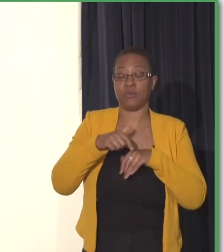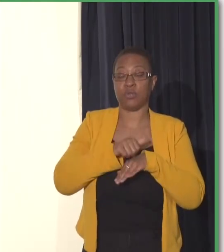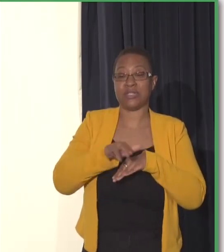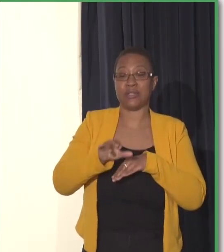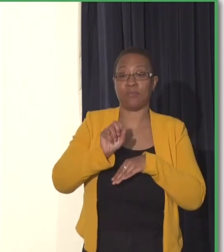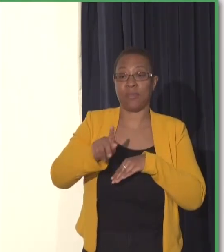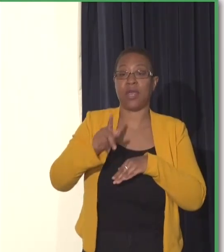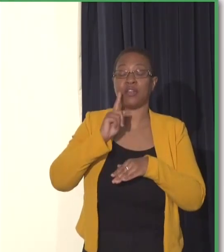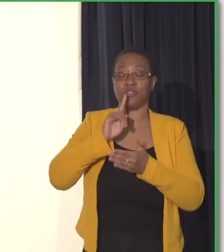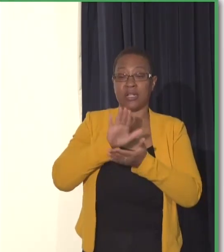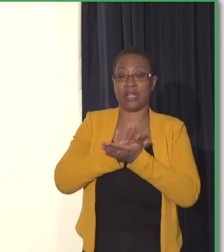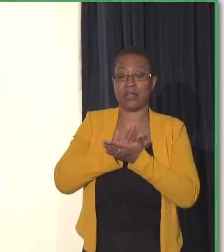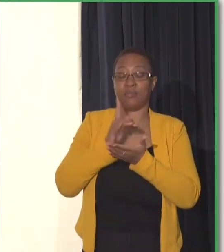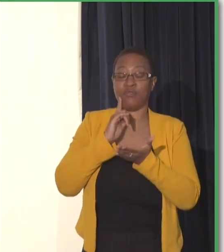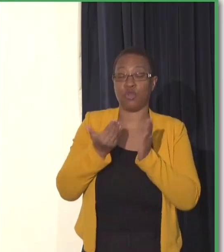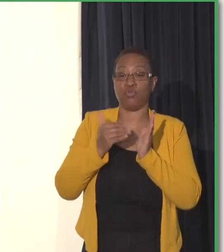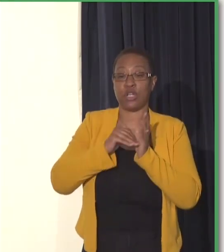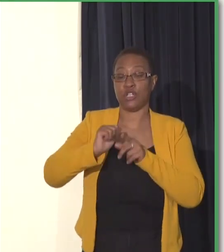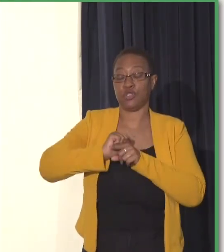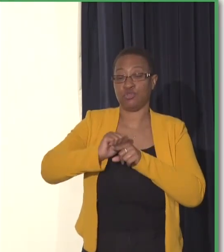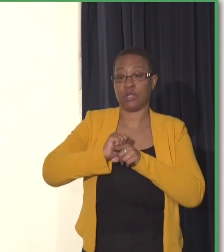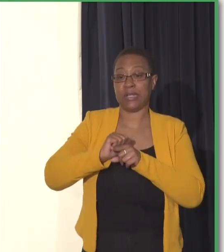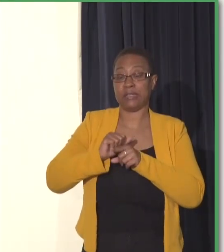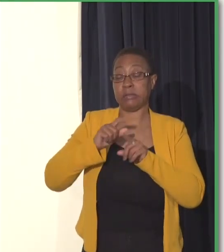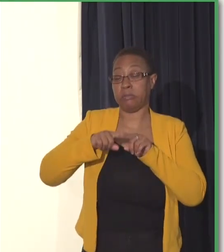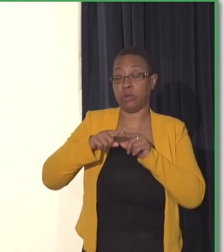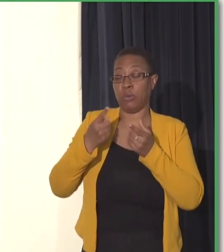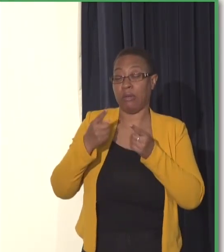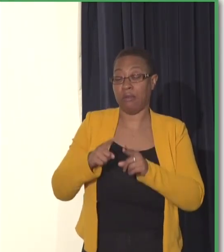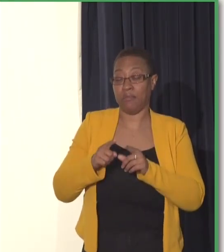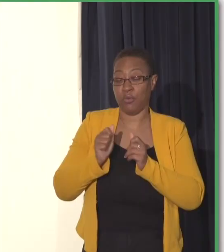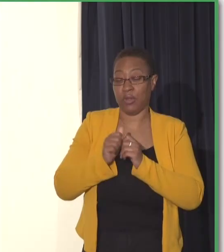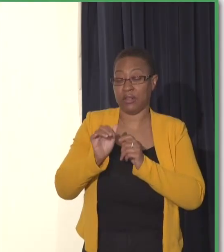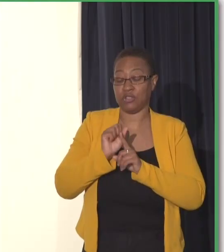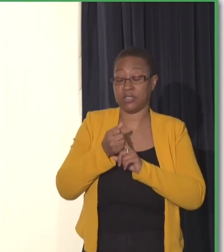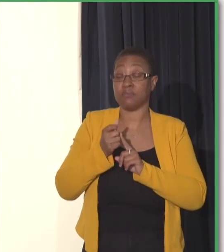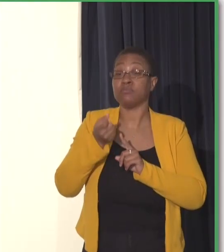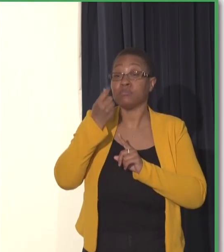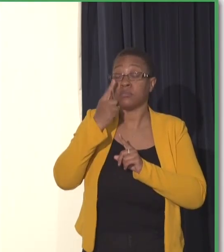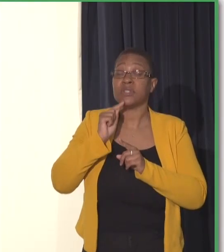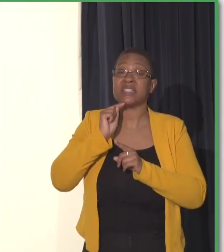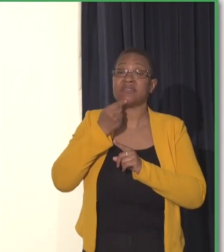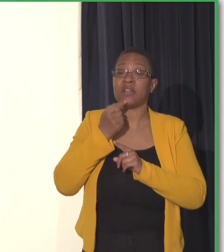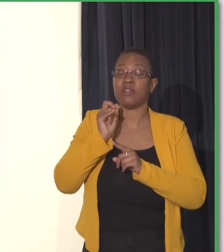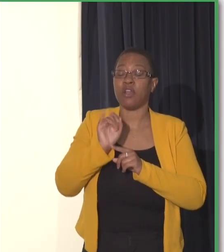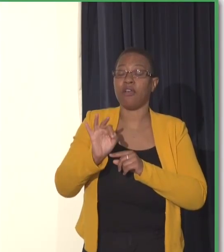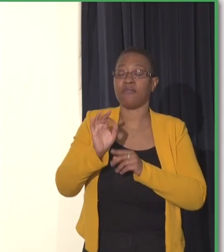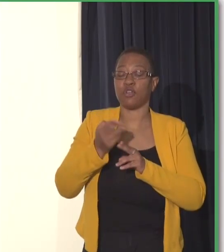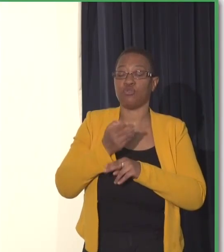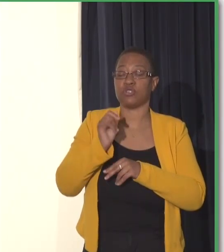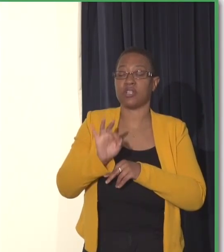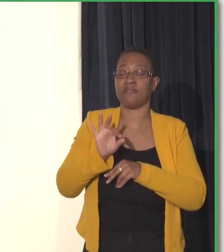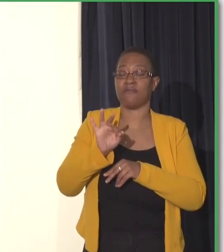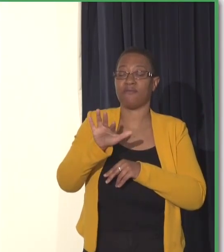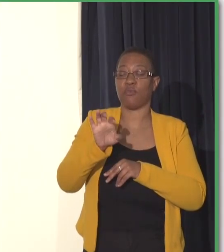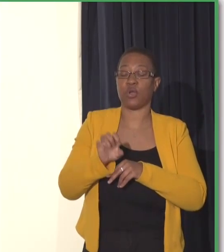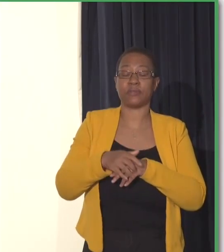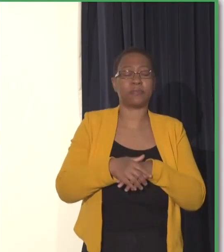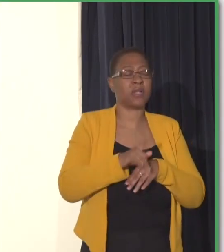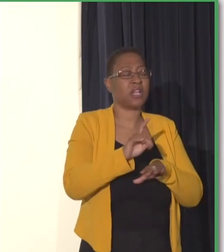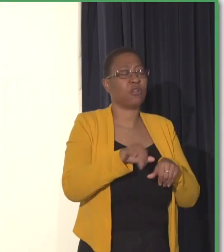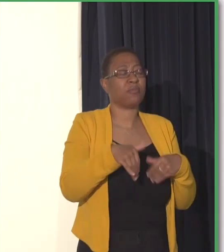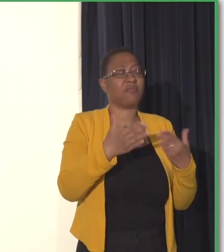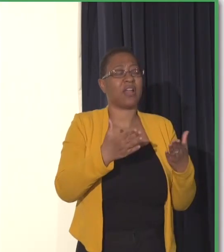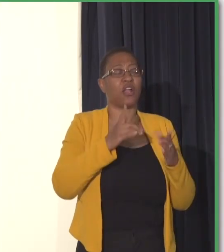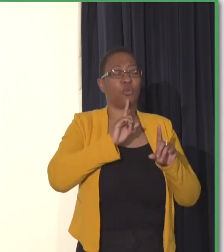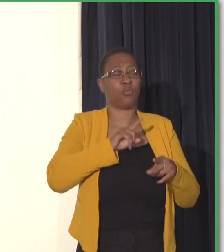the academy for retraining based on what ends up happening. It's all about the severity of the use of force. Can you provide a report